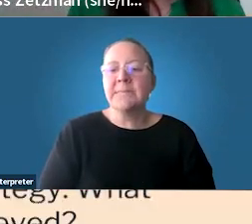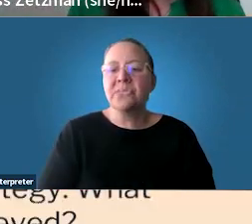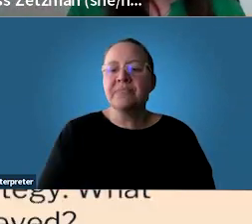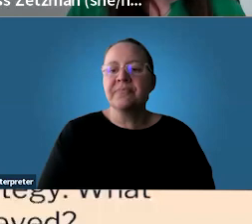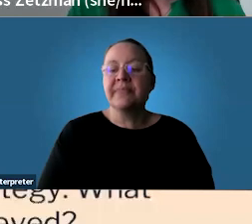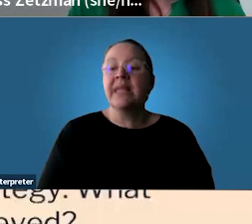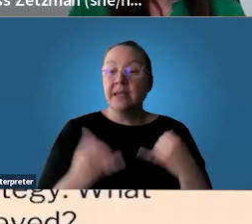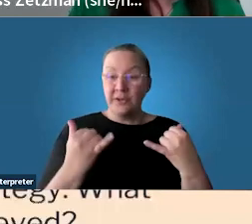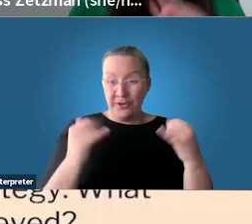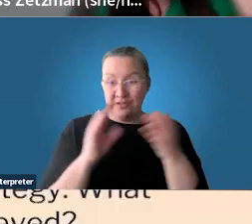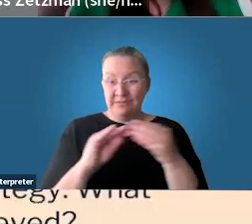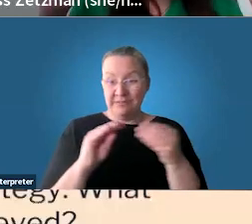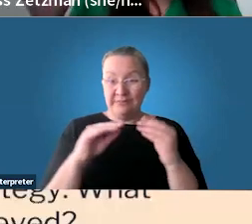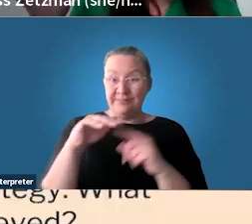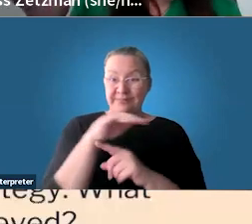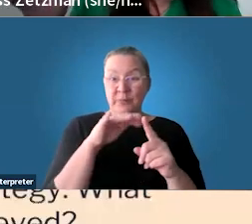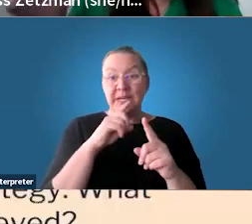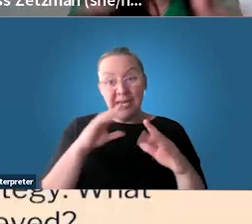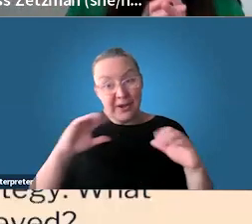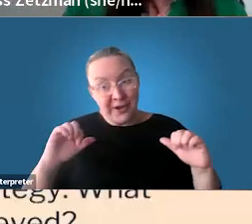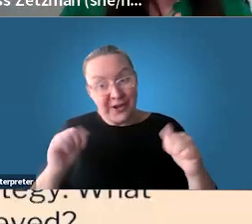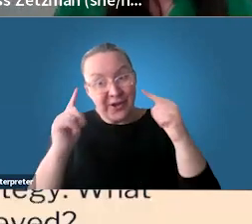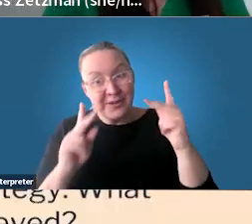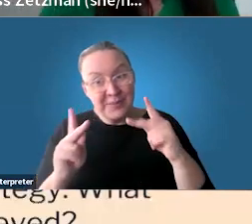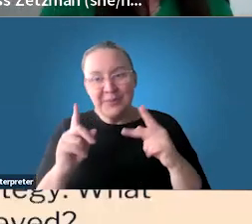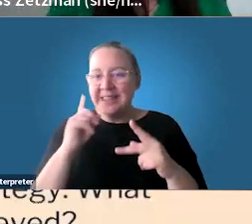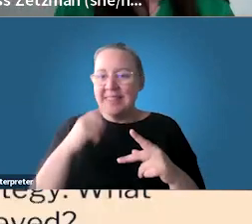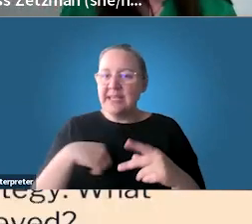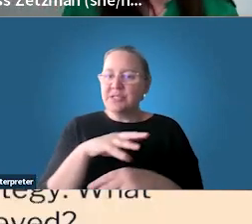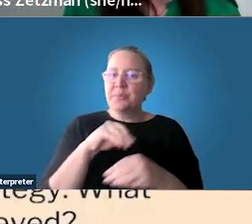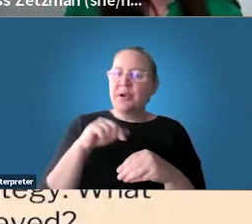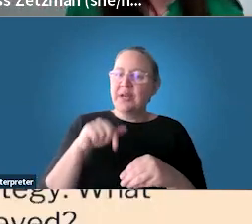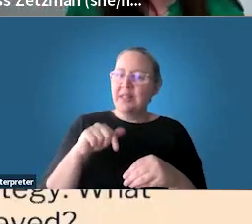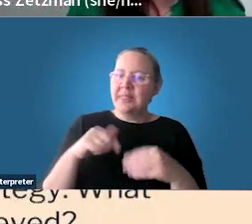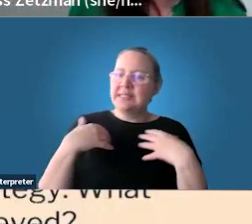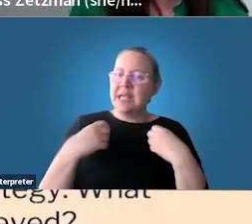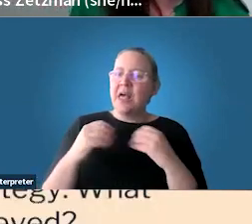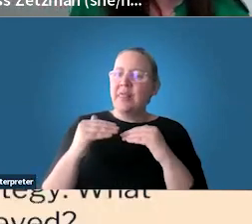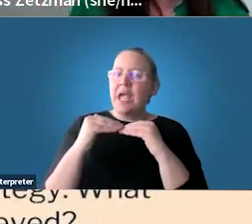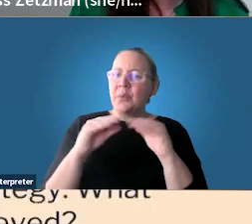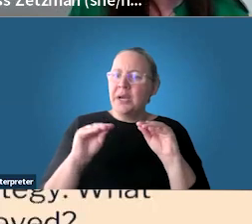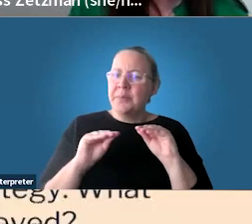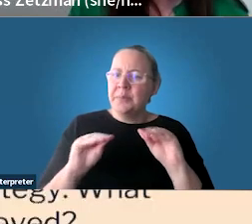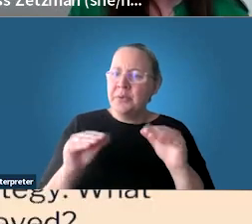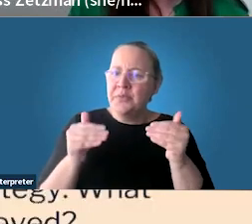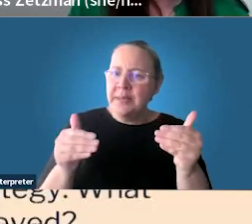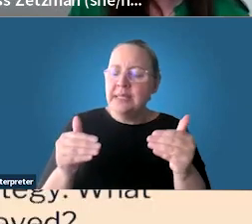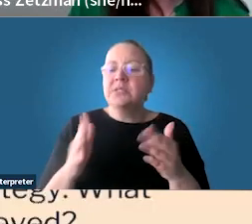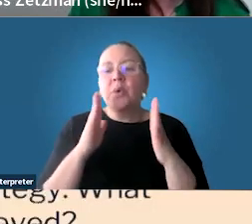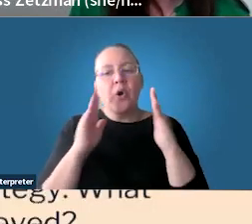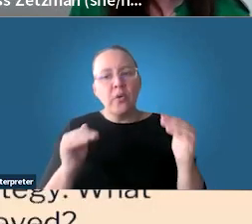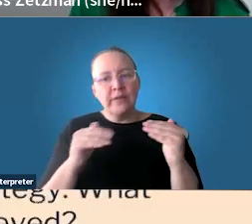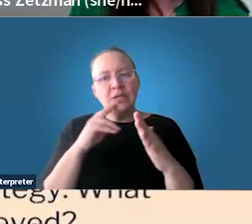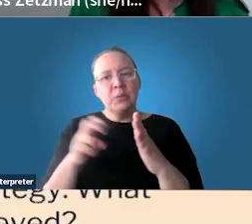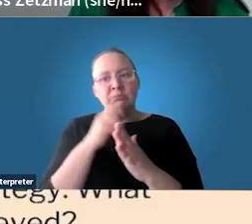this current narrative environment, we need all folks to think of themselves as a part of this health equity movement. So we hope that you'll go there and dig